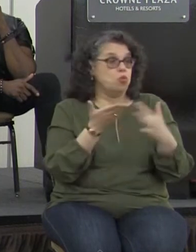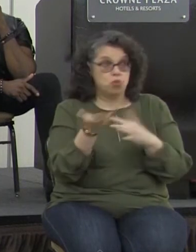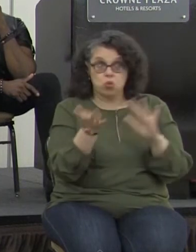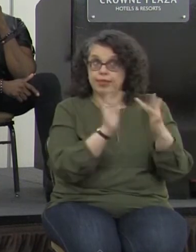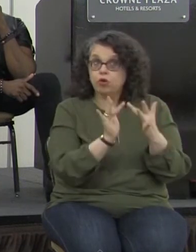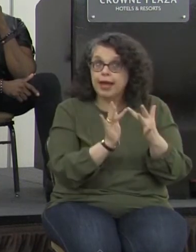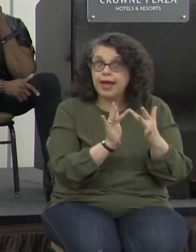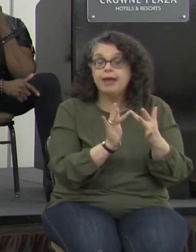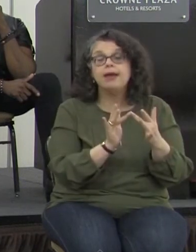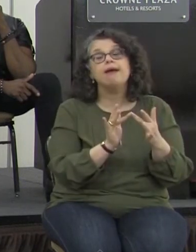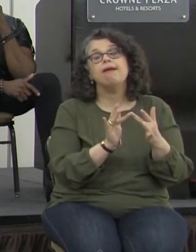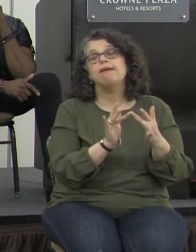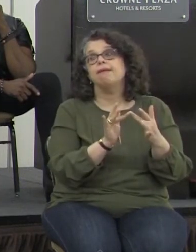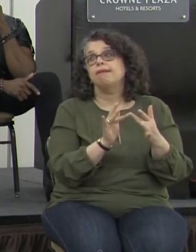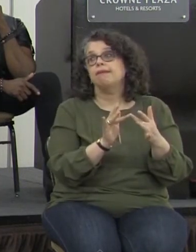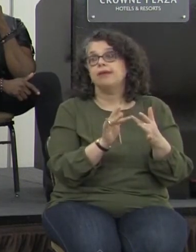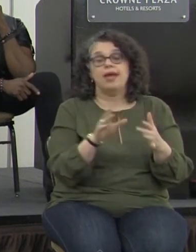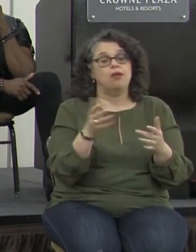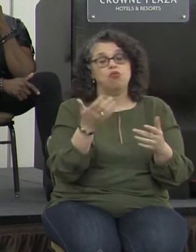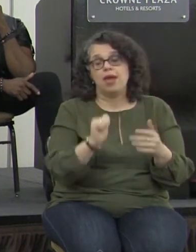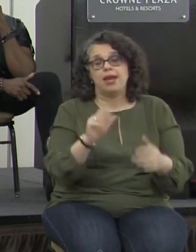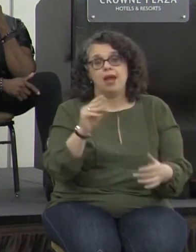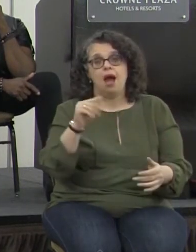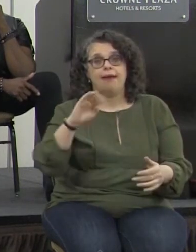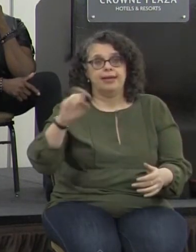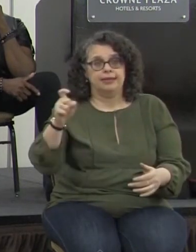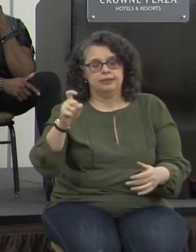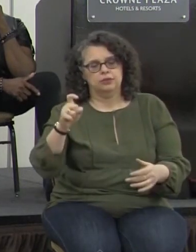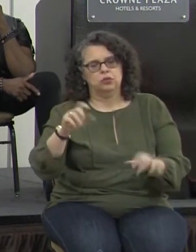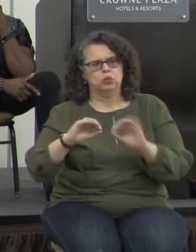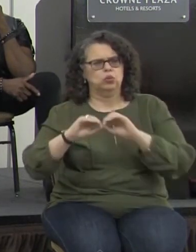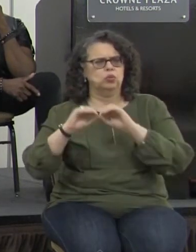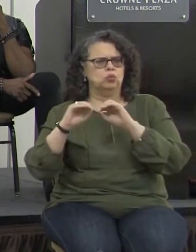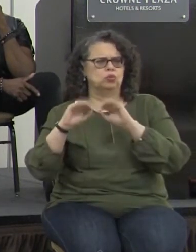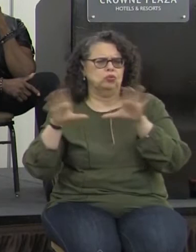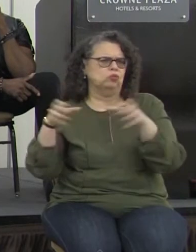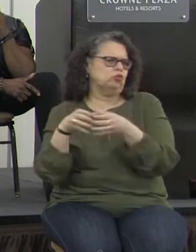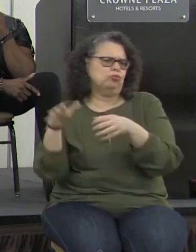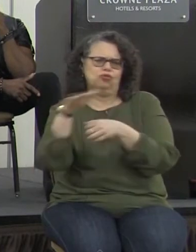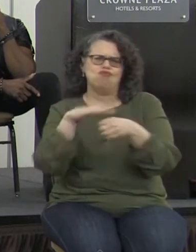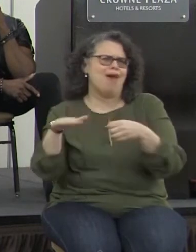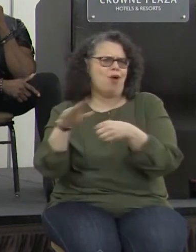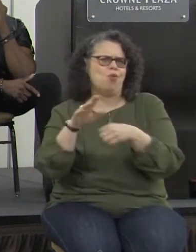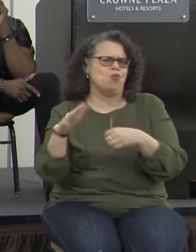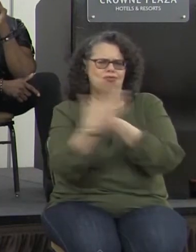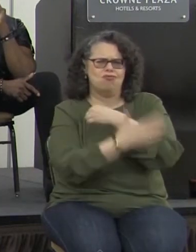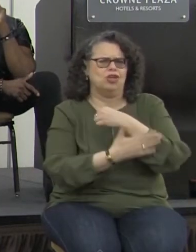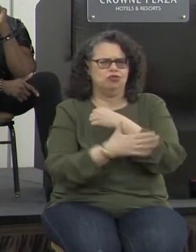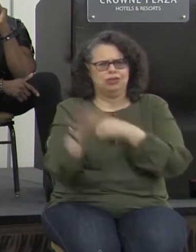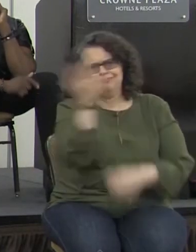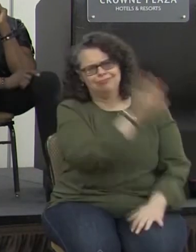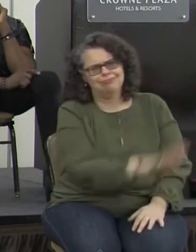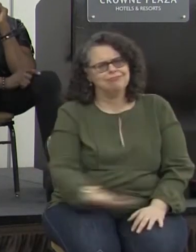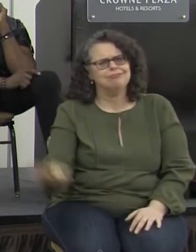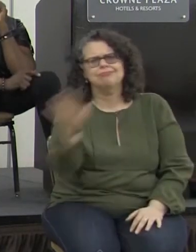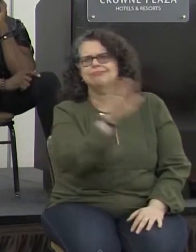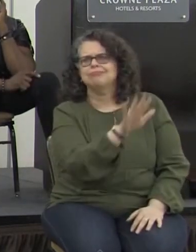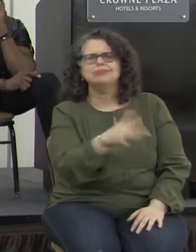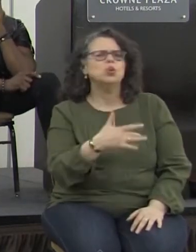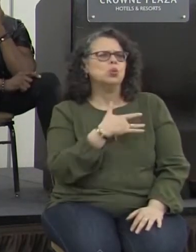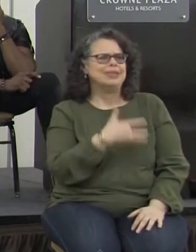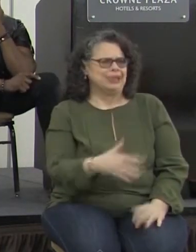internet and through any of the Onyx organizations across the country. We often teach on